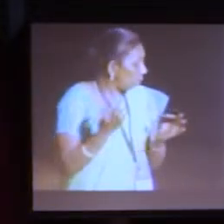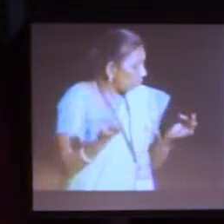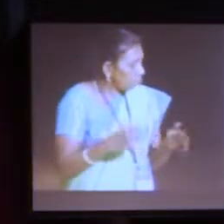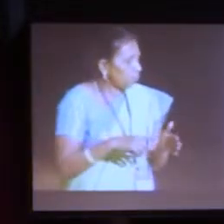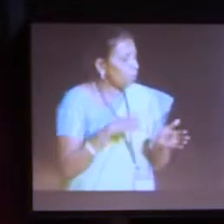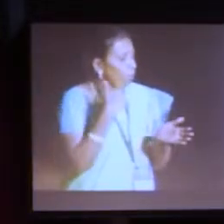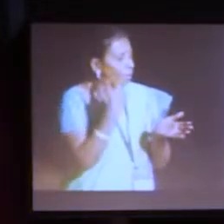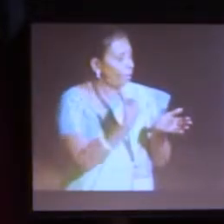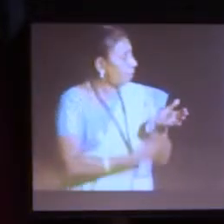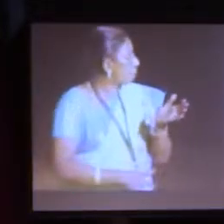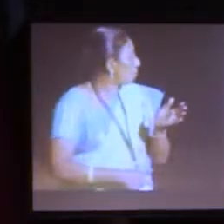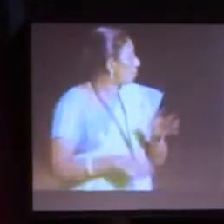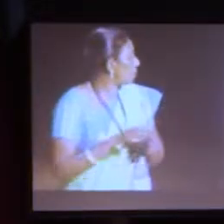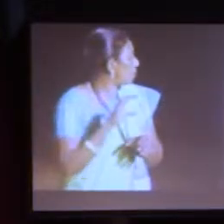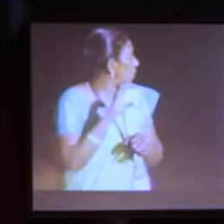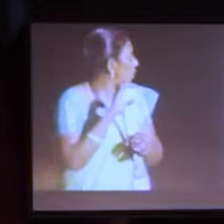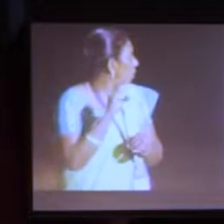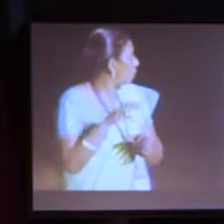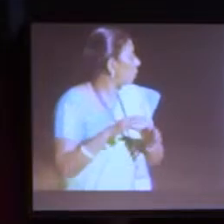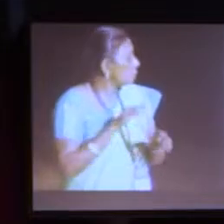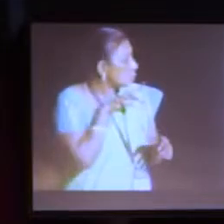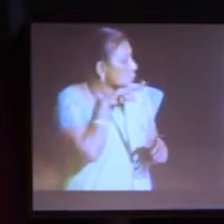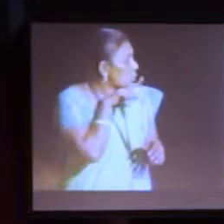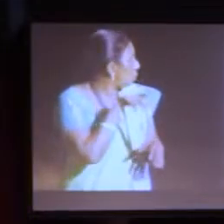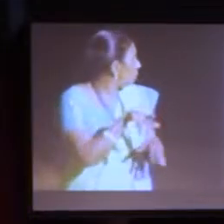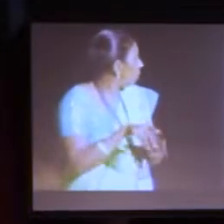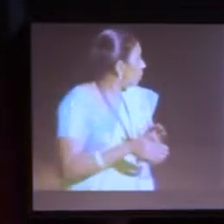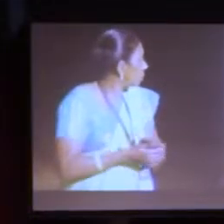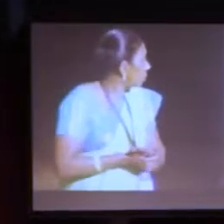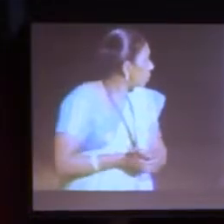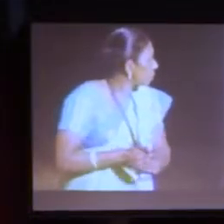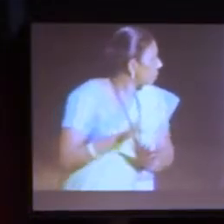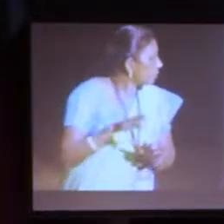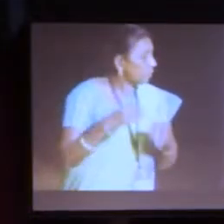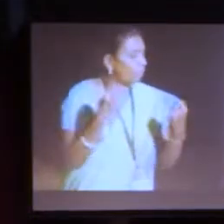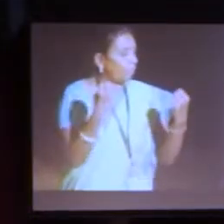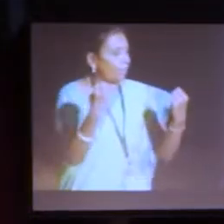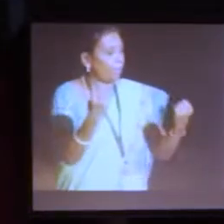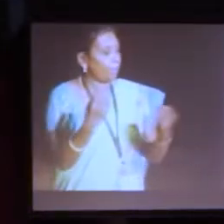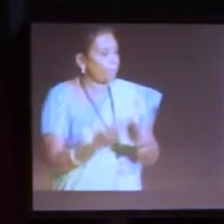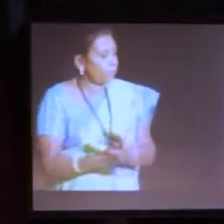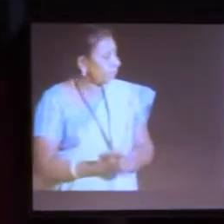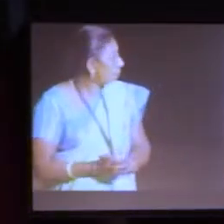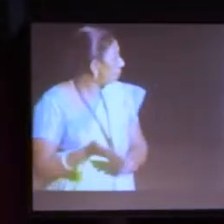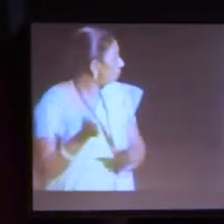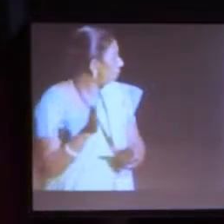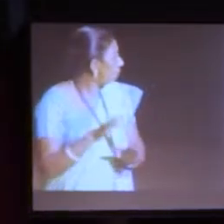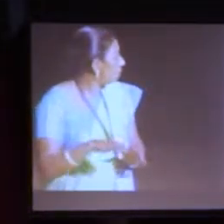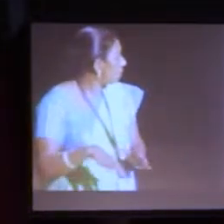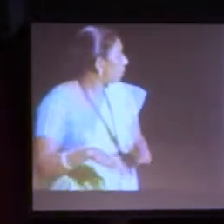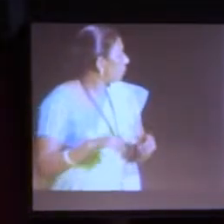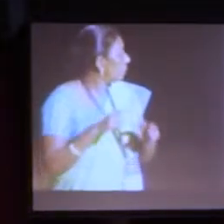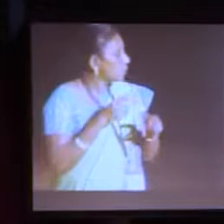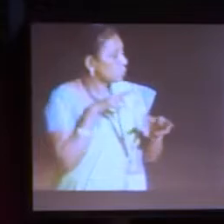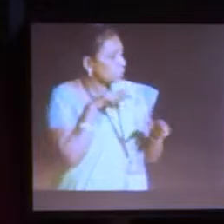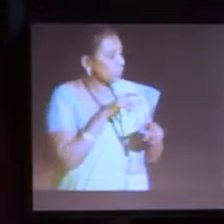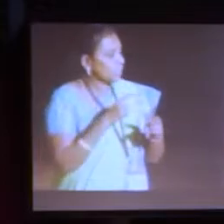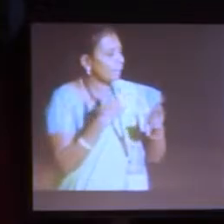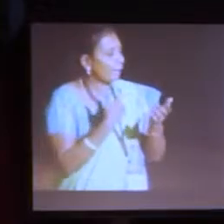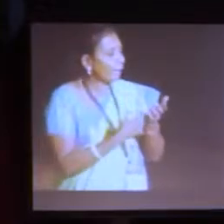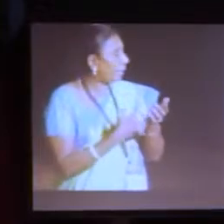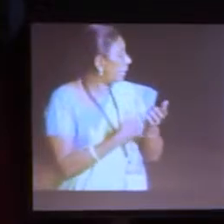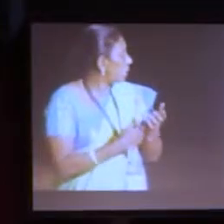build a new repository of speech that will empower and accelerate the future of